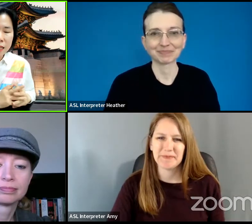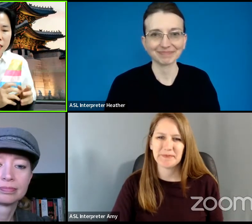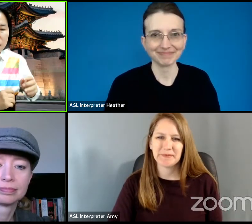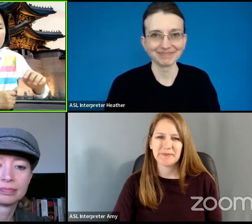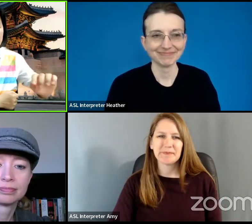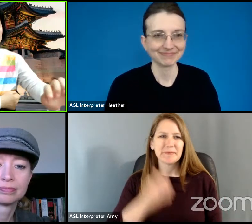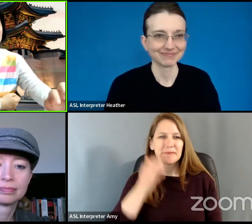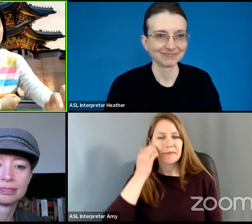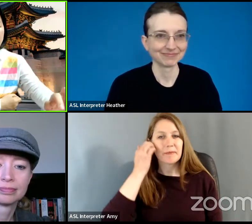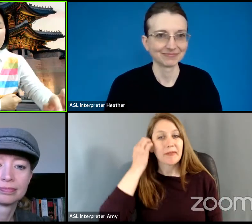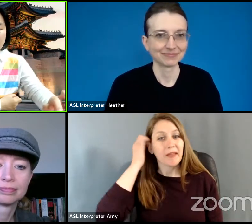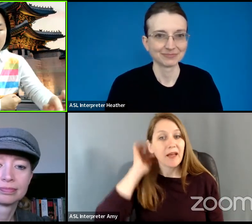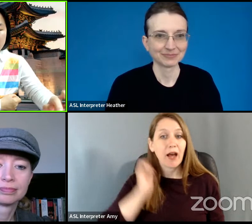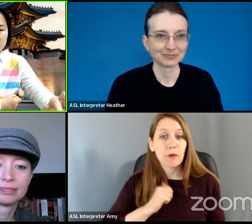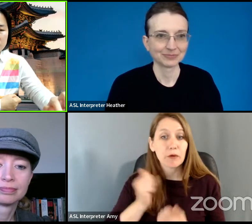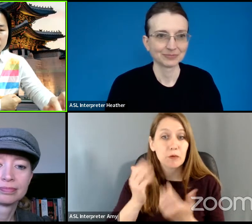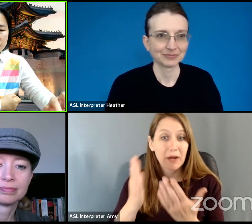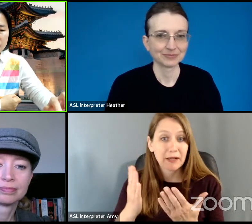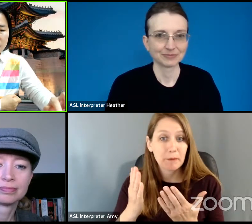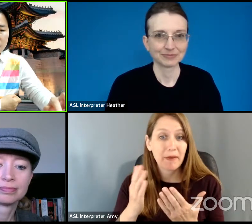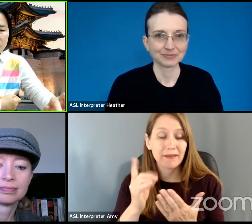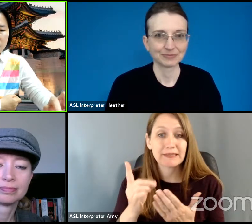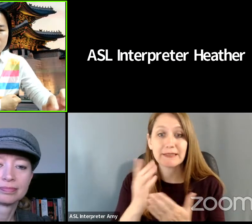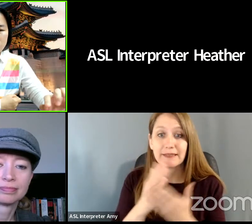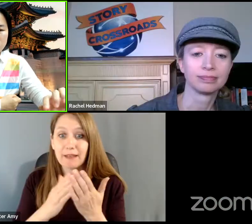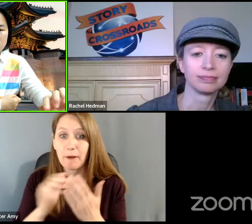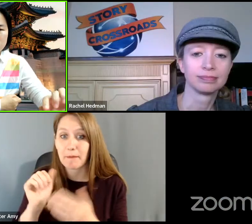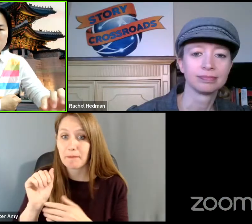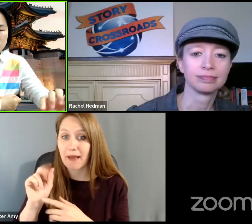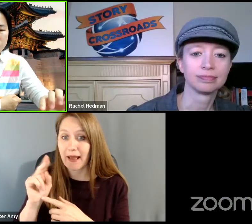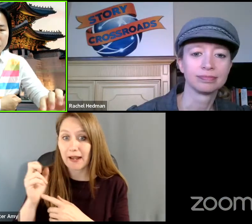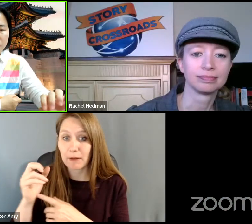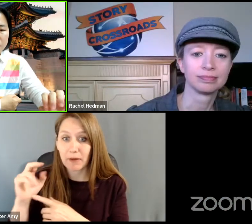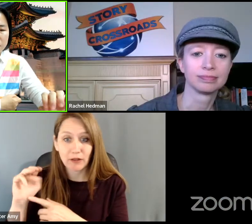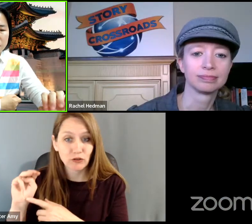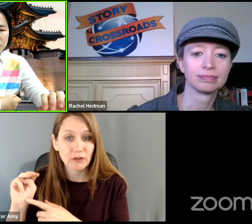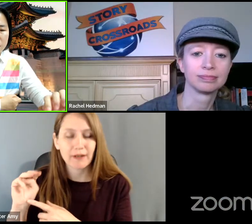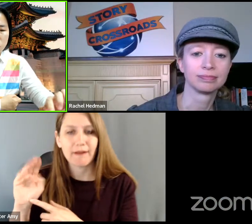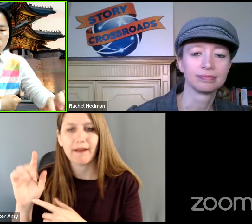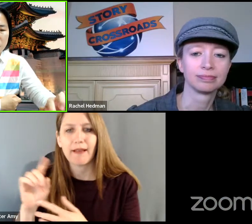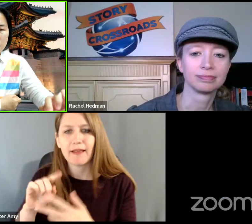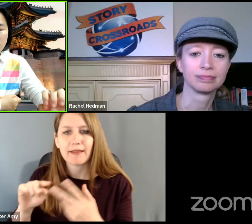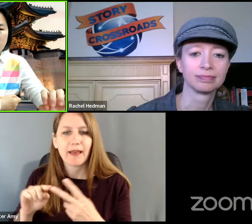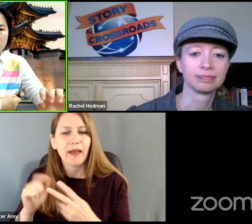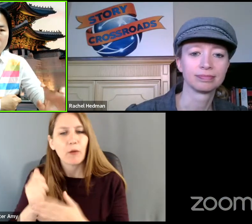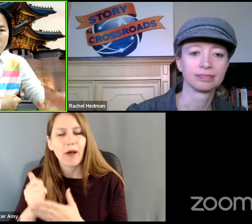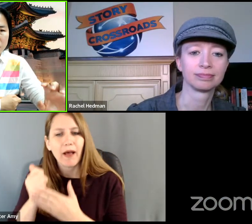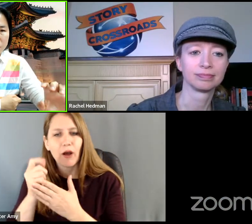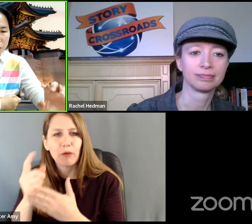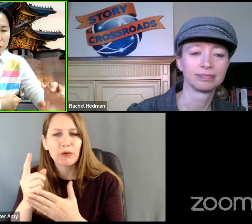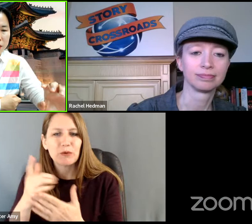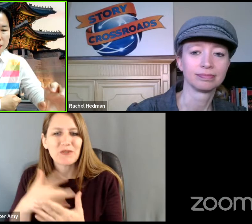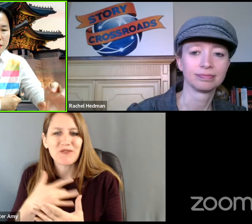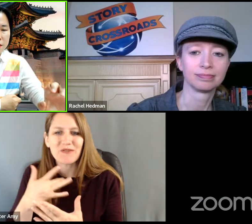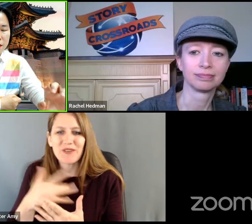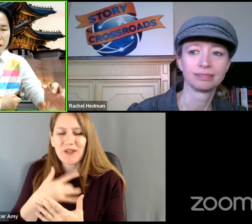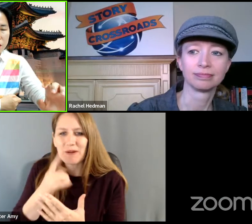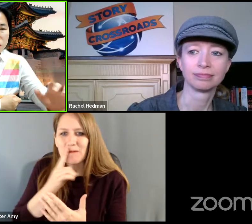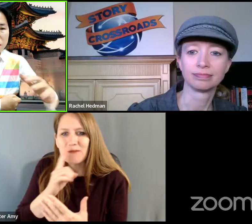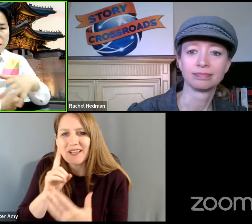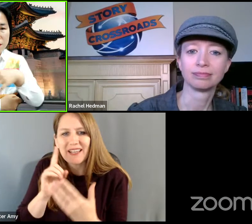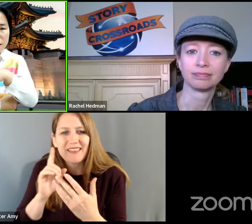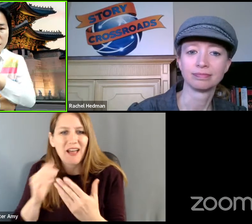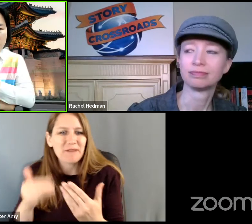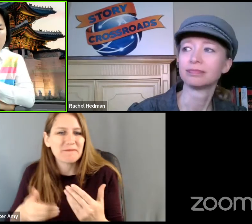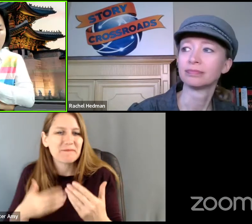animation that lead you to feel the charm of Korean folktales,